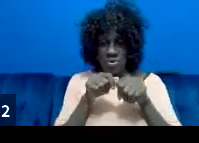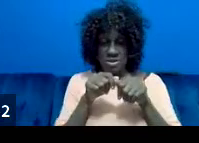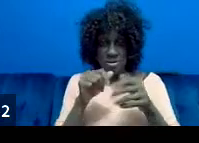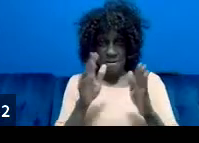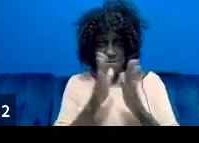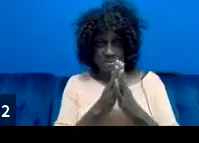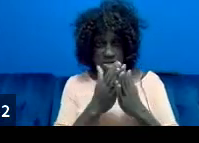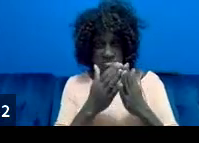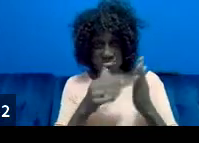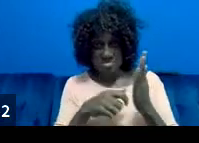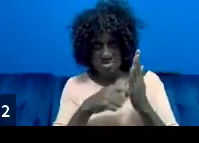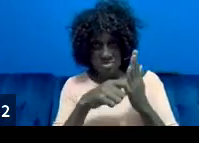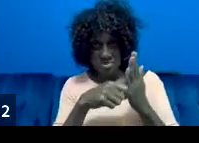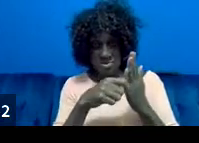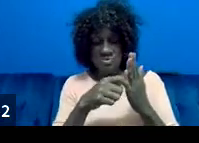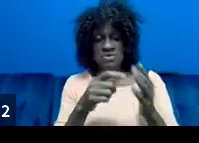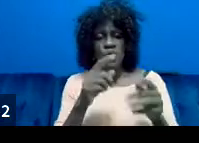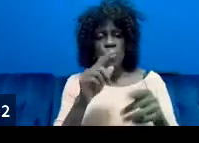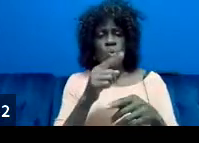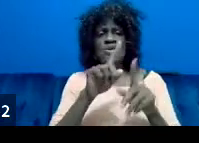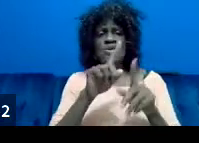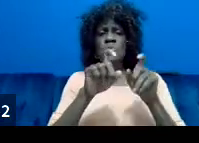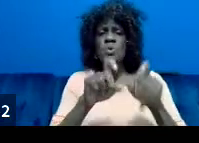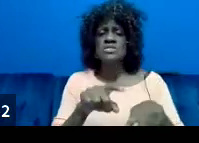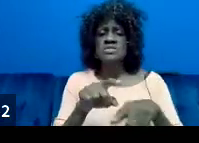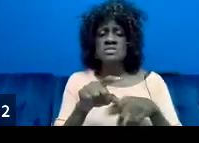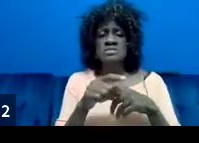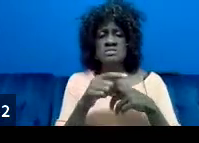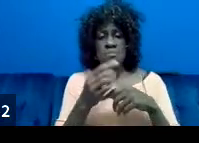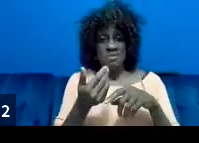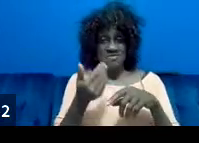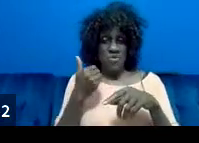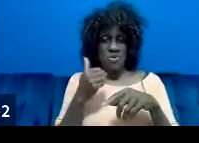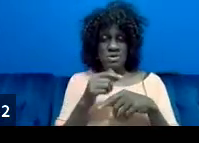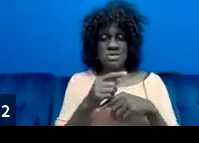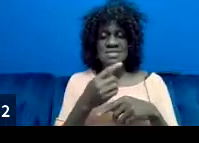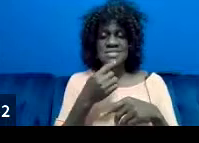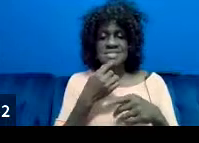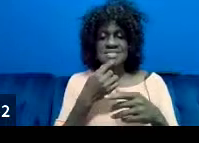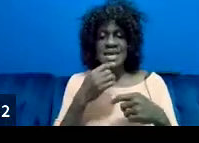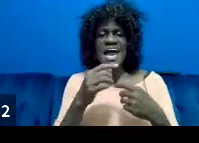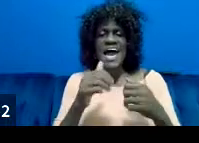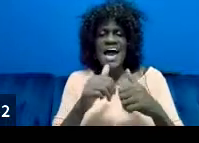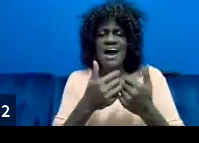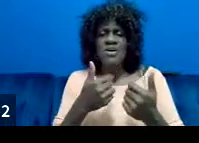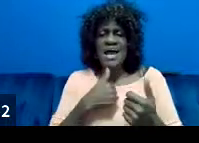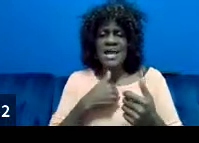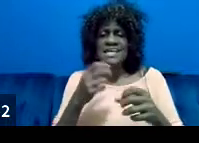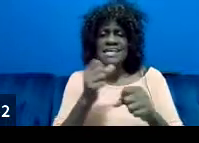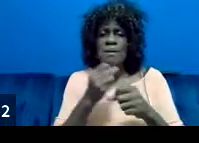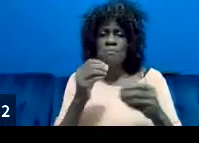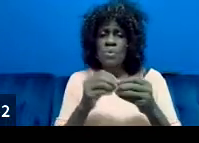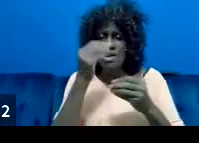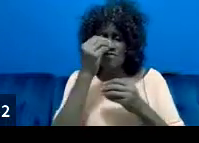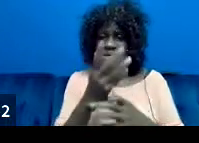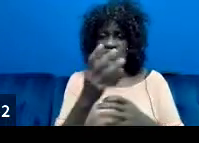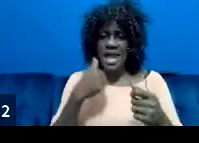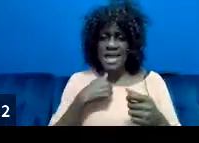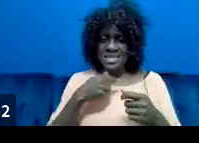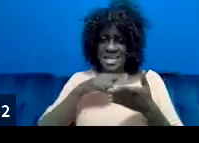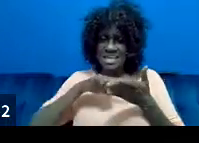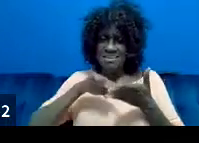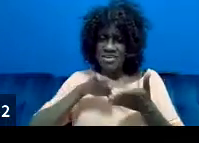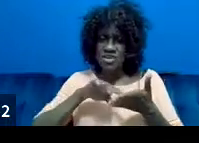first questions that we received as a pre-submitted questions was about how do I get more information so that I could evaluate